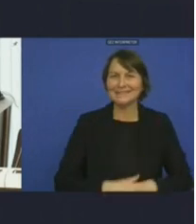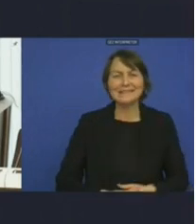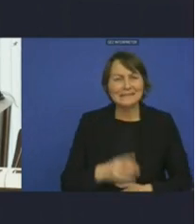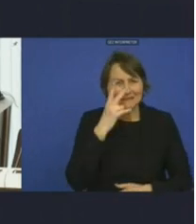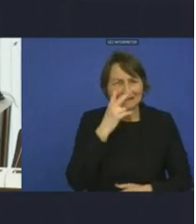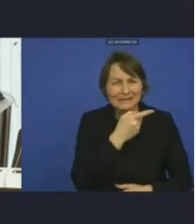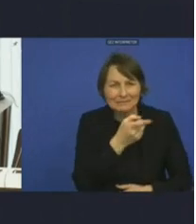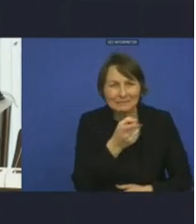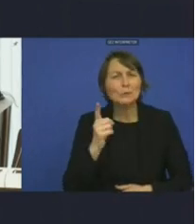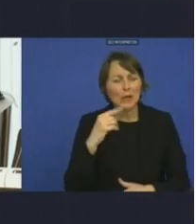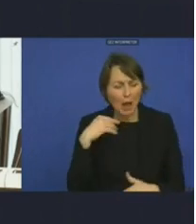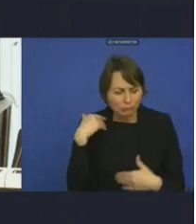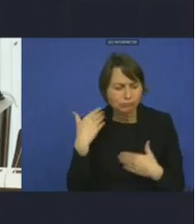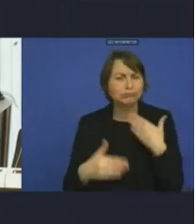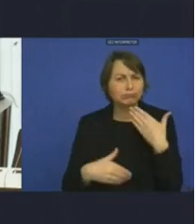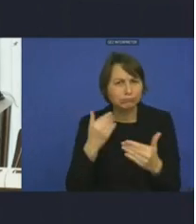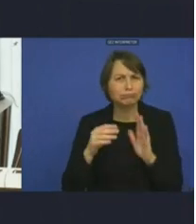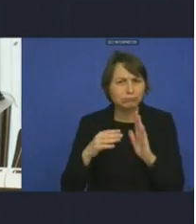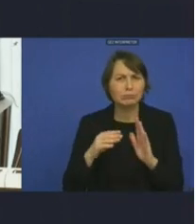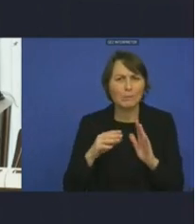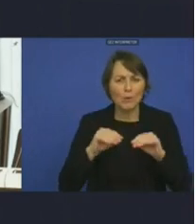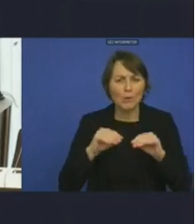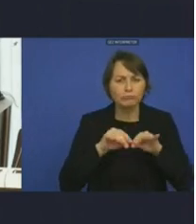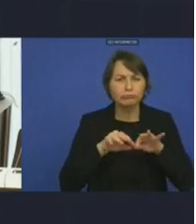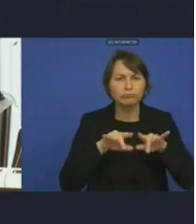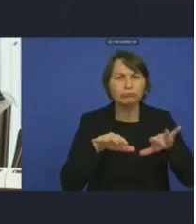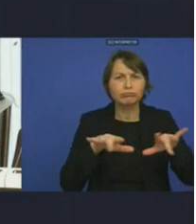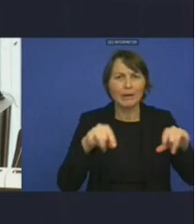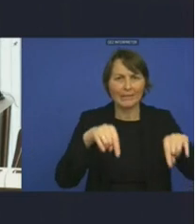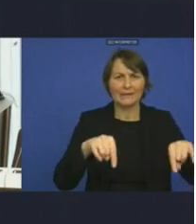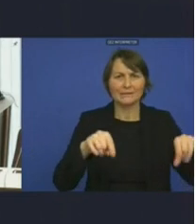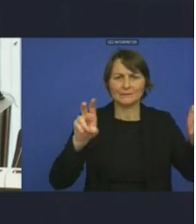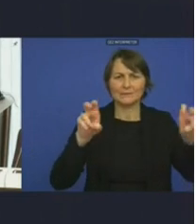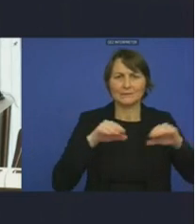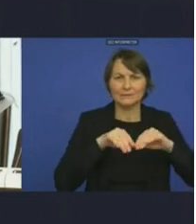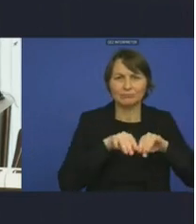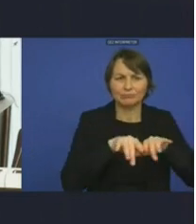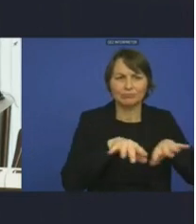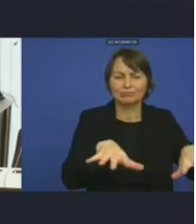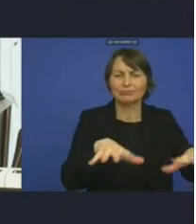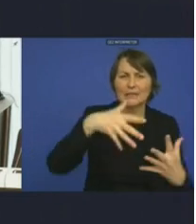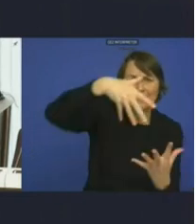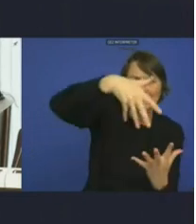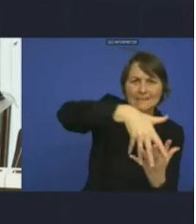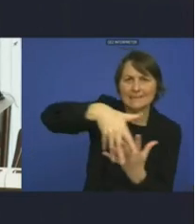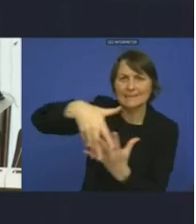progressing into this field. And you will know more about this in the upcoming months.